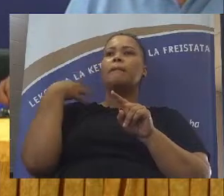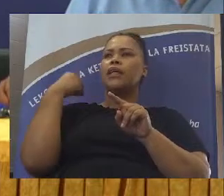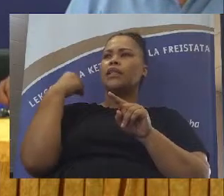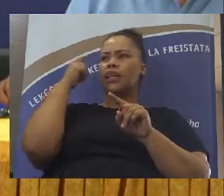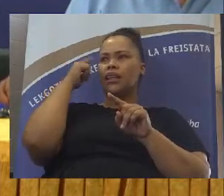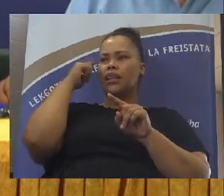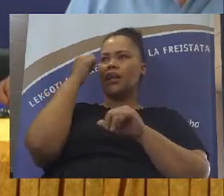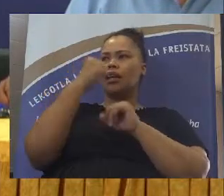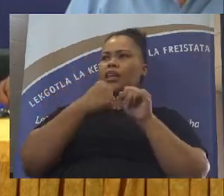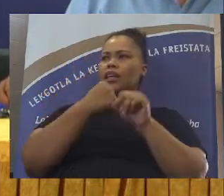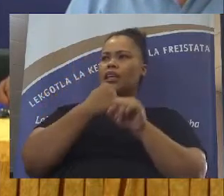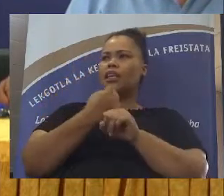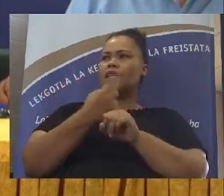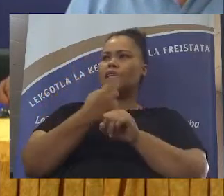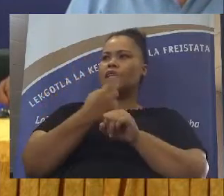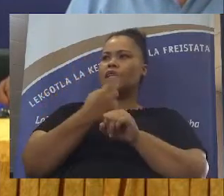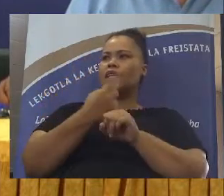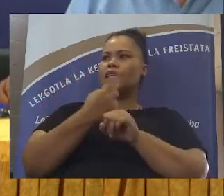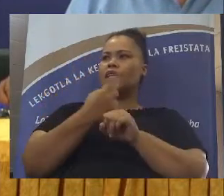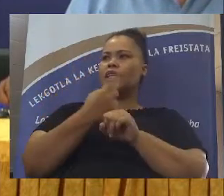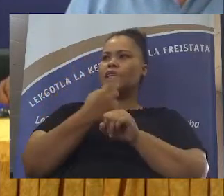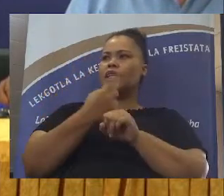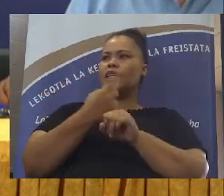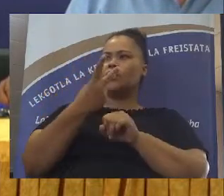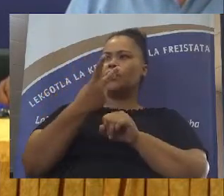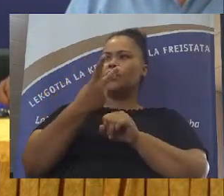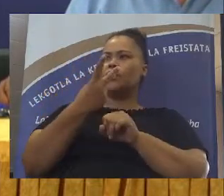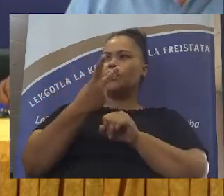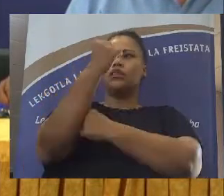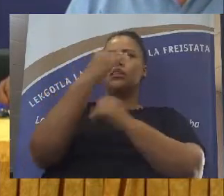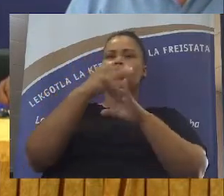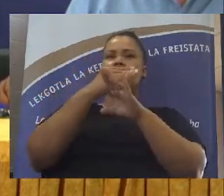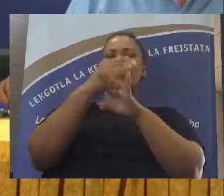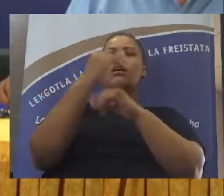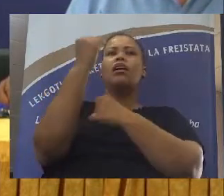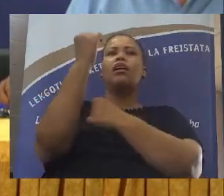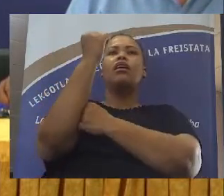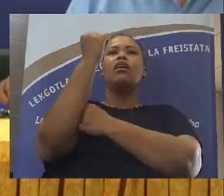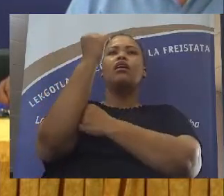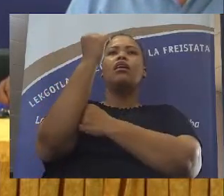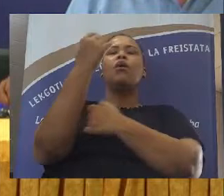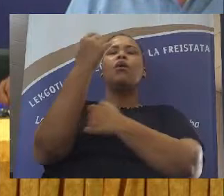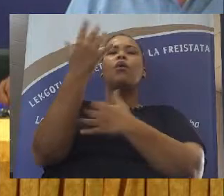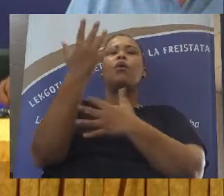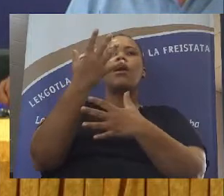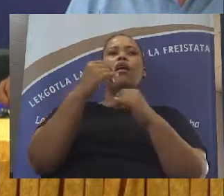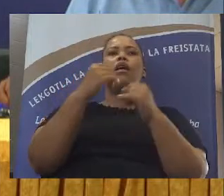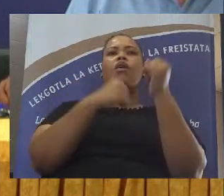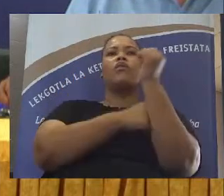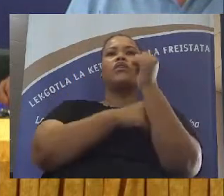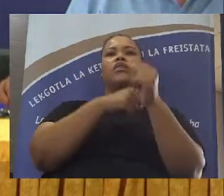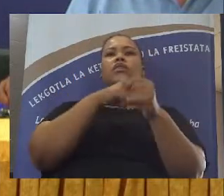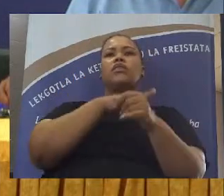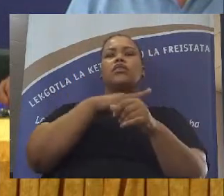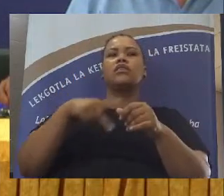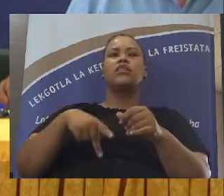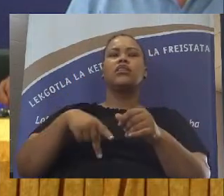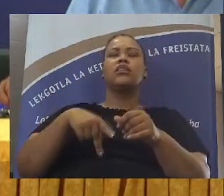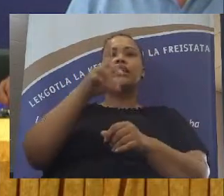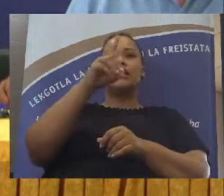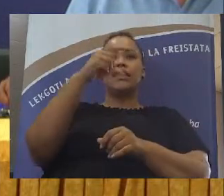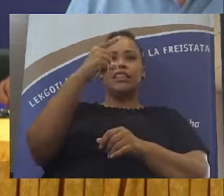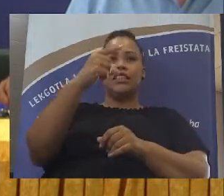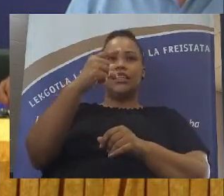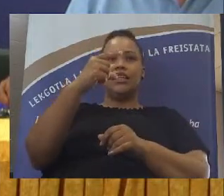ago, announced a red tape office, and that red tape office is in the office of the presidency. And our former DG